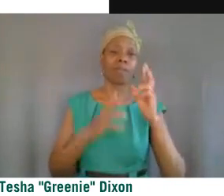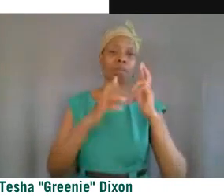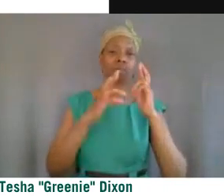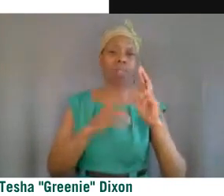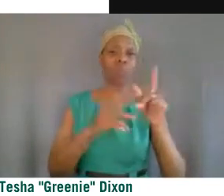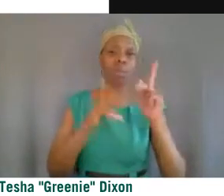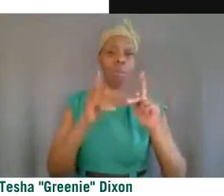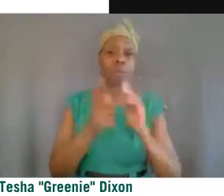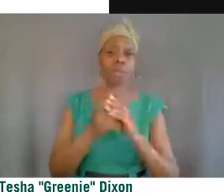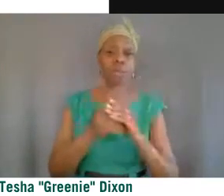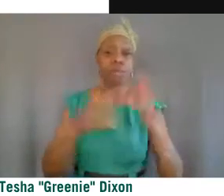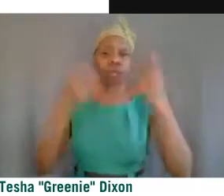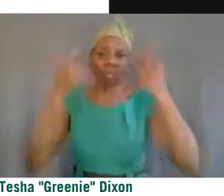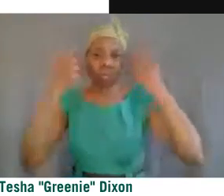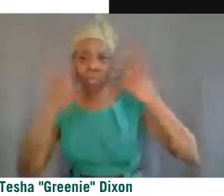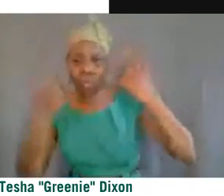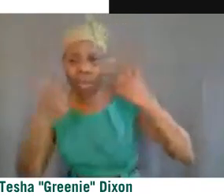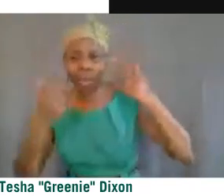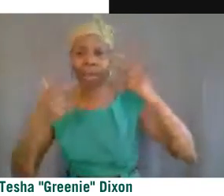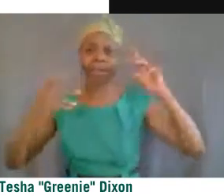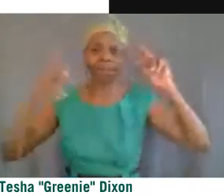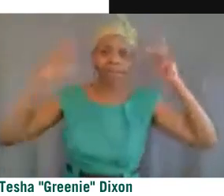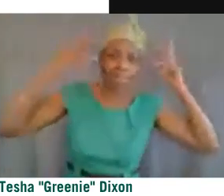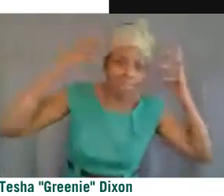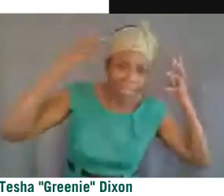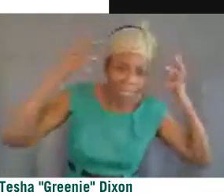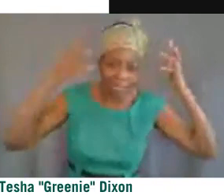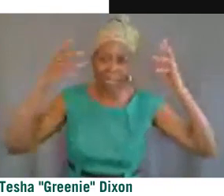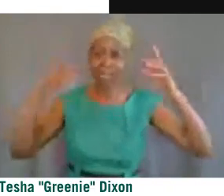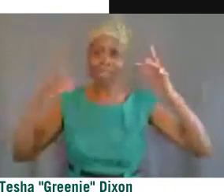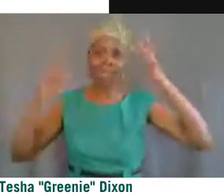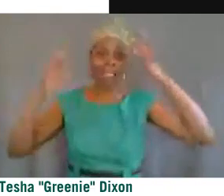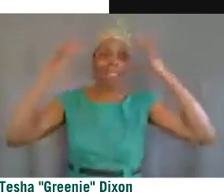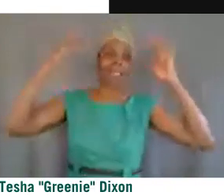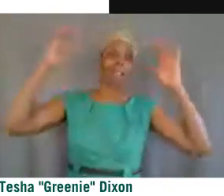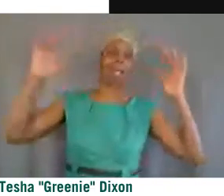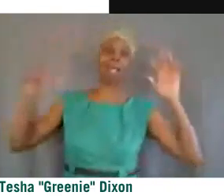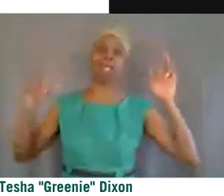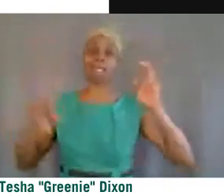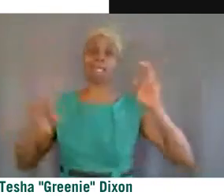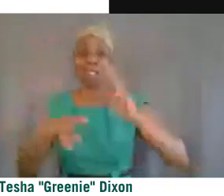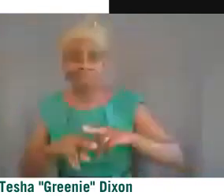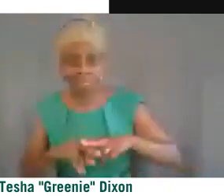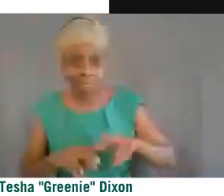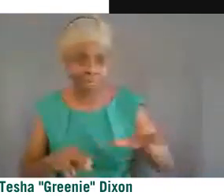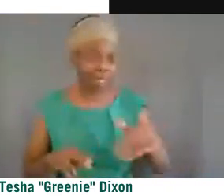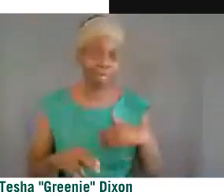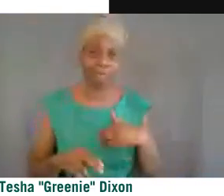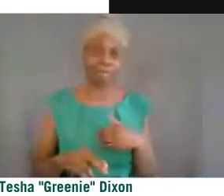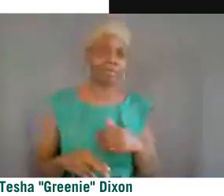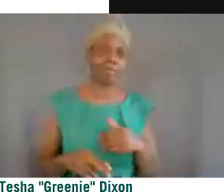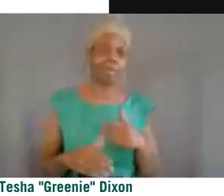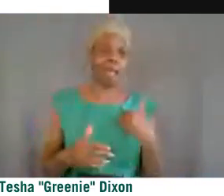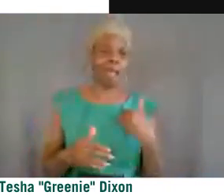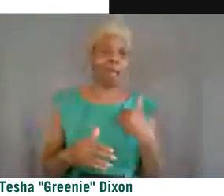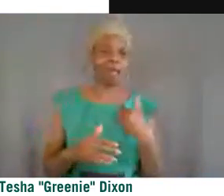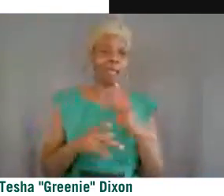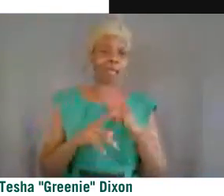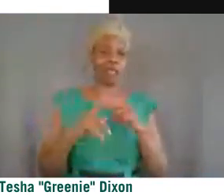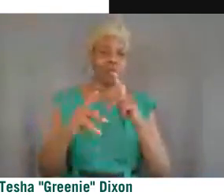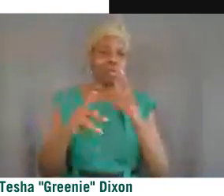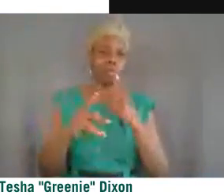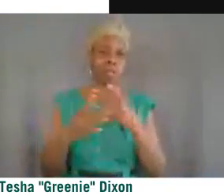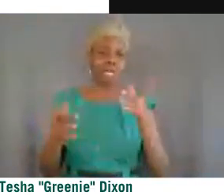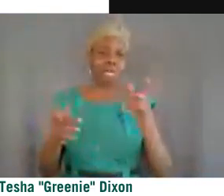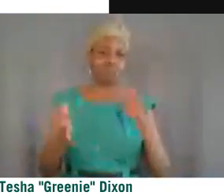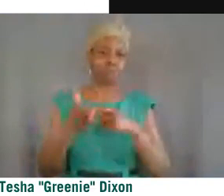and lightheaded and may need to sit down, and there are different things we can do. There are dangerous fainting kinds of things,